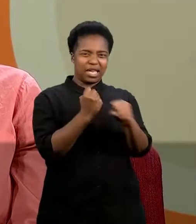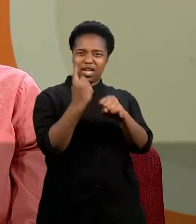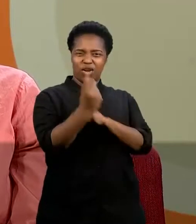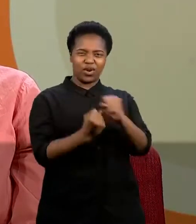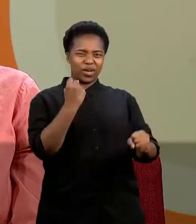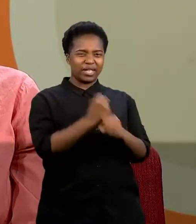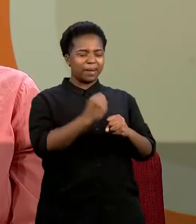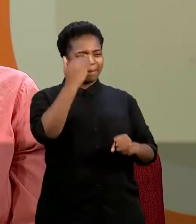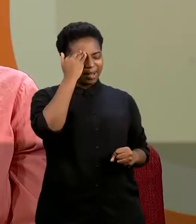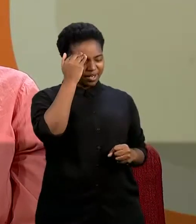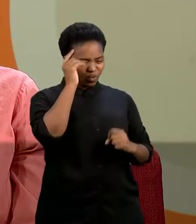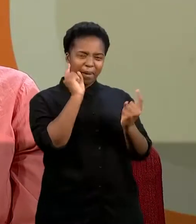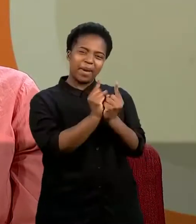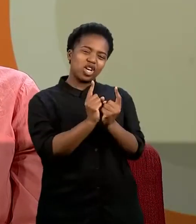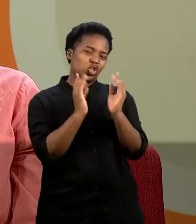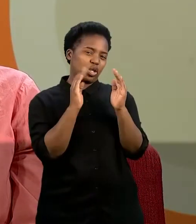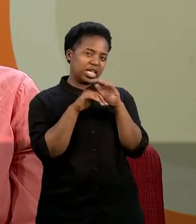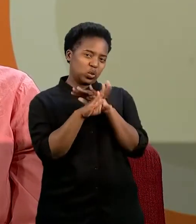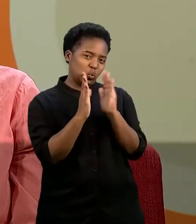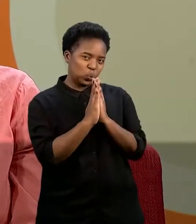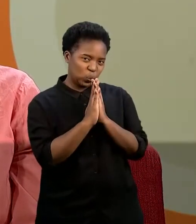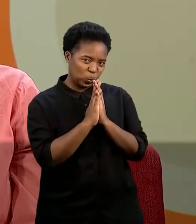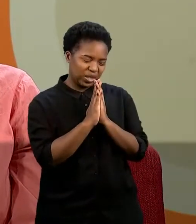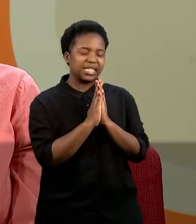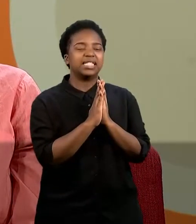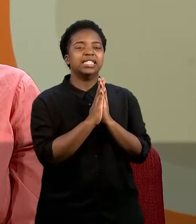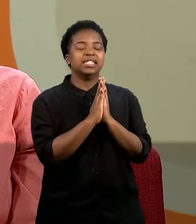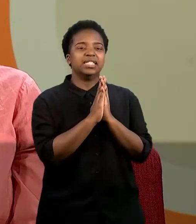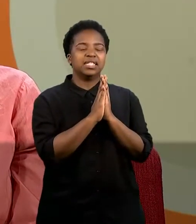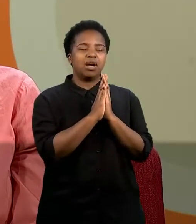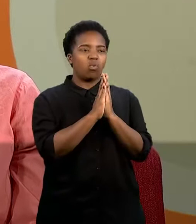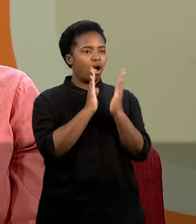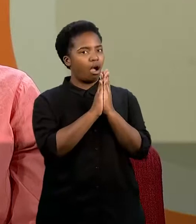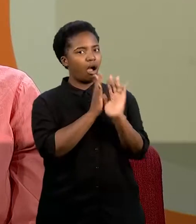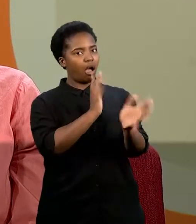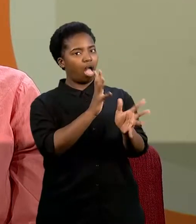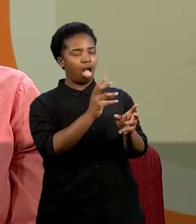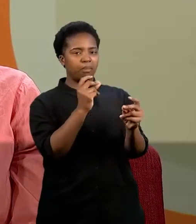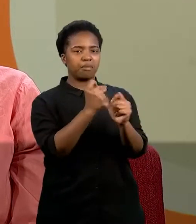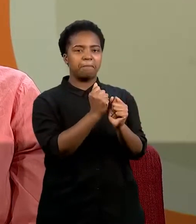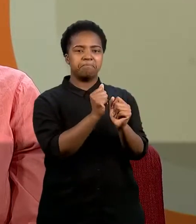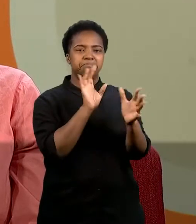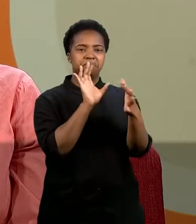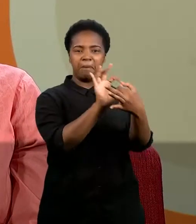Sineminyaka ngimazi uSarah sihlangane esontweni and we clicked. Sahlangana